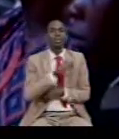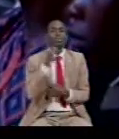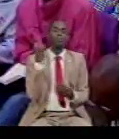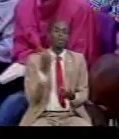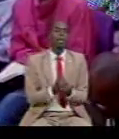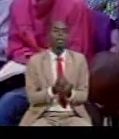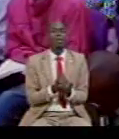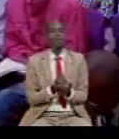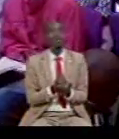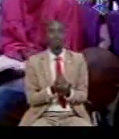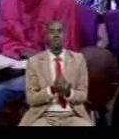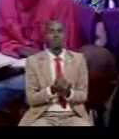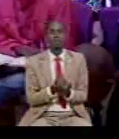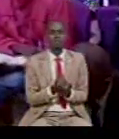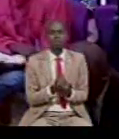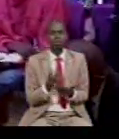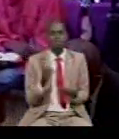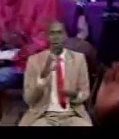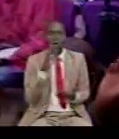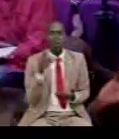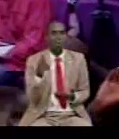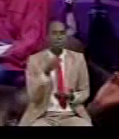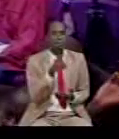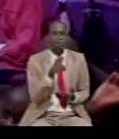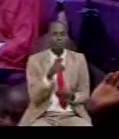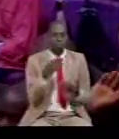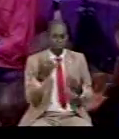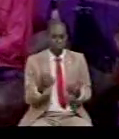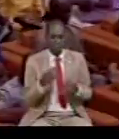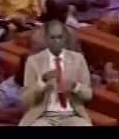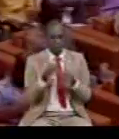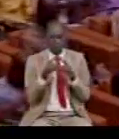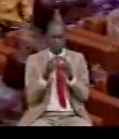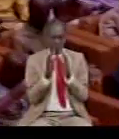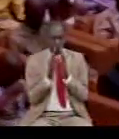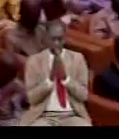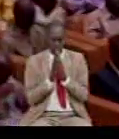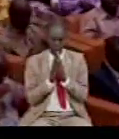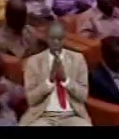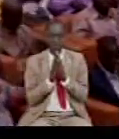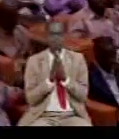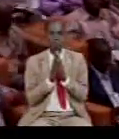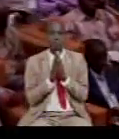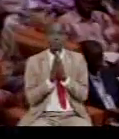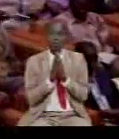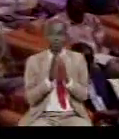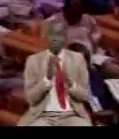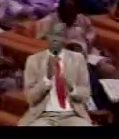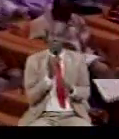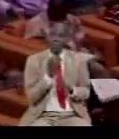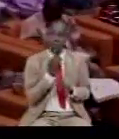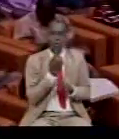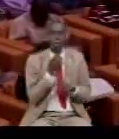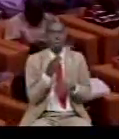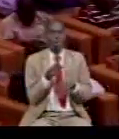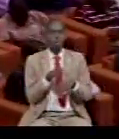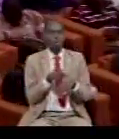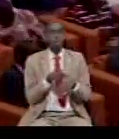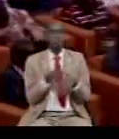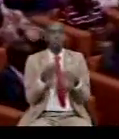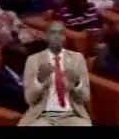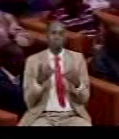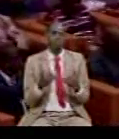day. Where are you there? Heads bowed and eyes closed. Heads bowed and